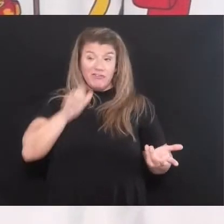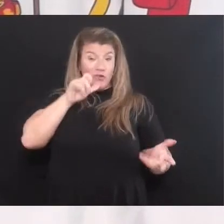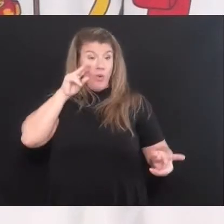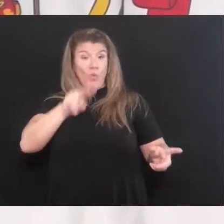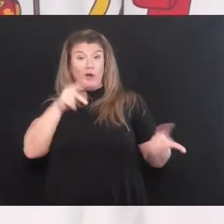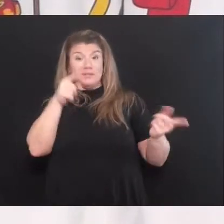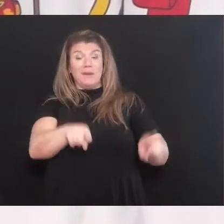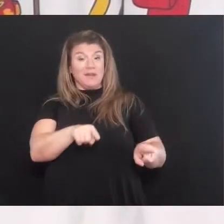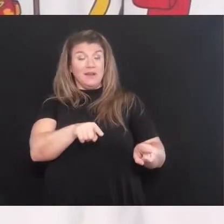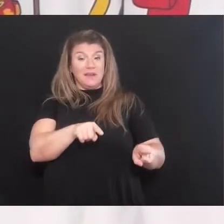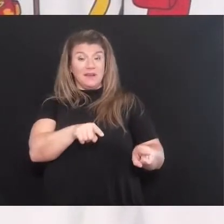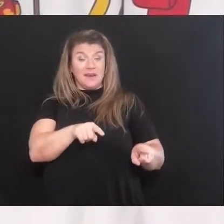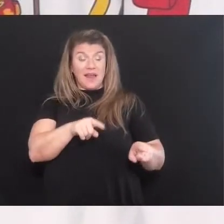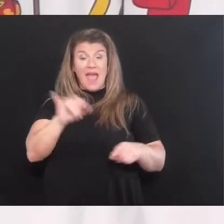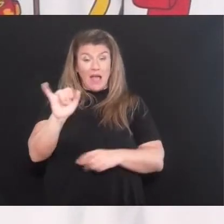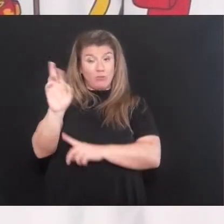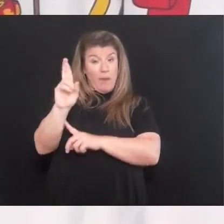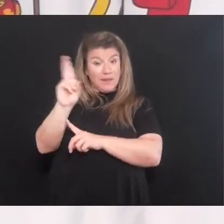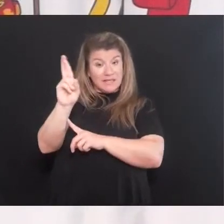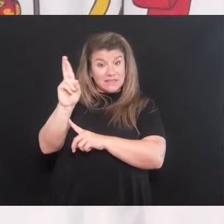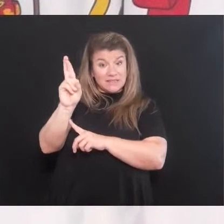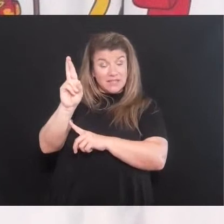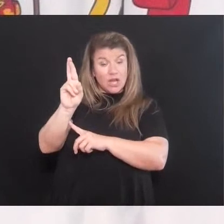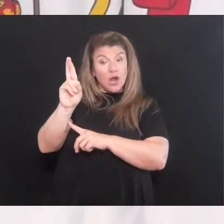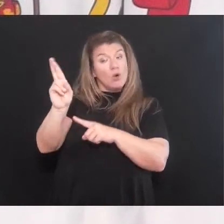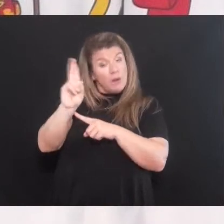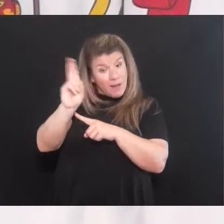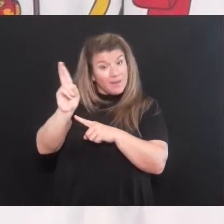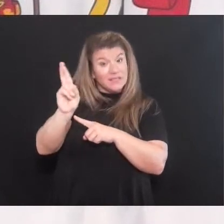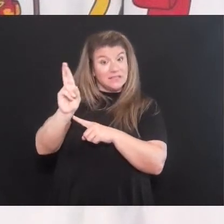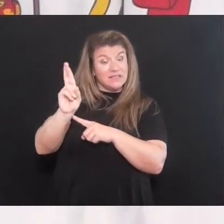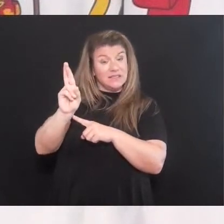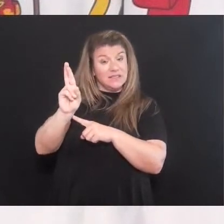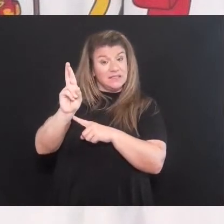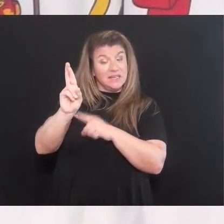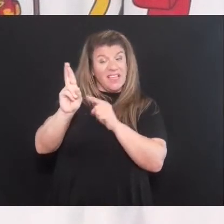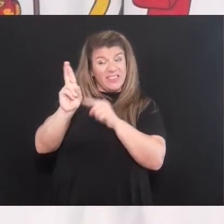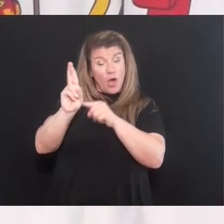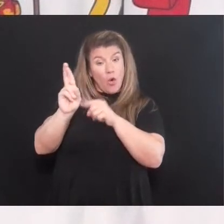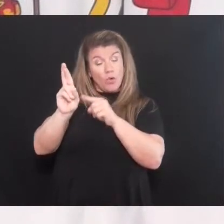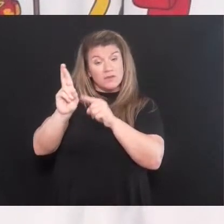out, as Republicans that are